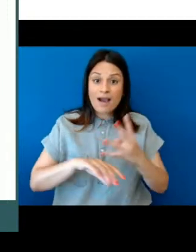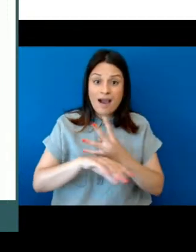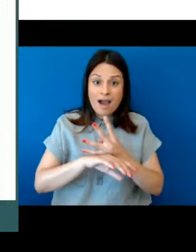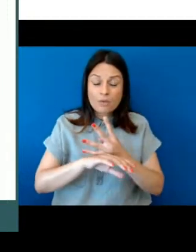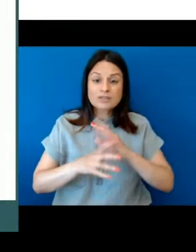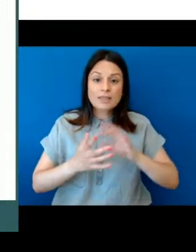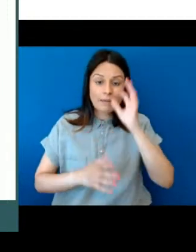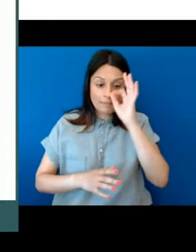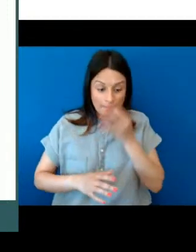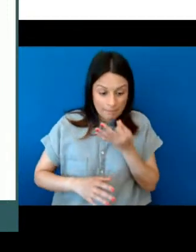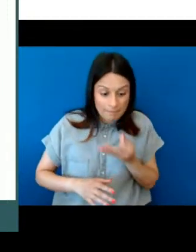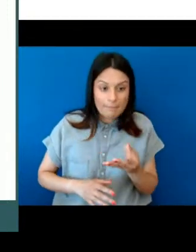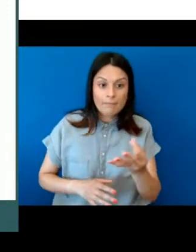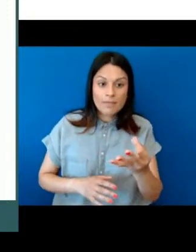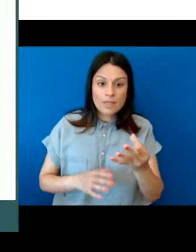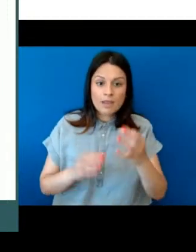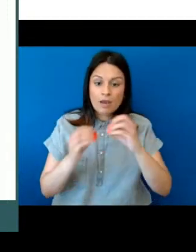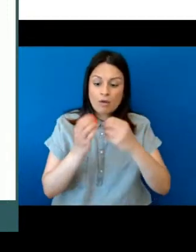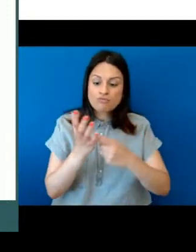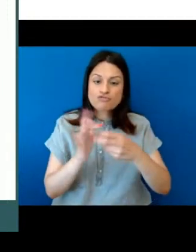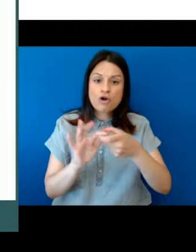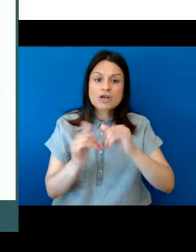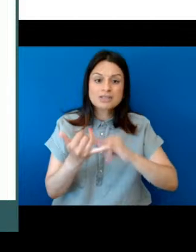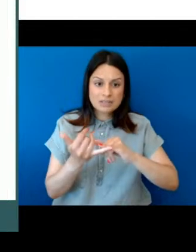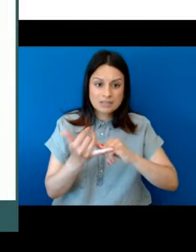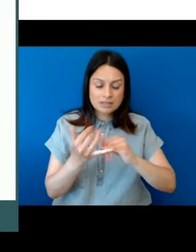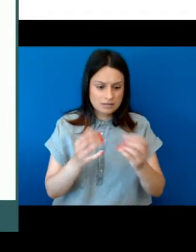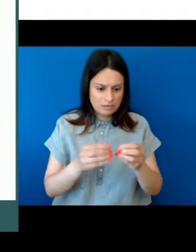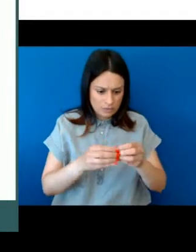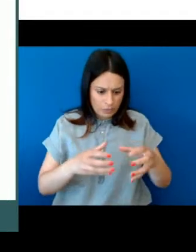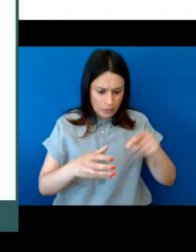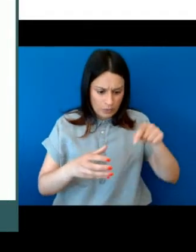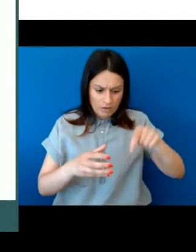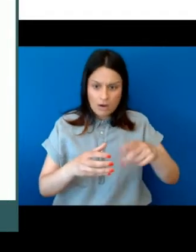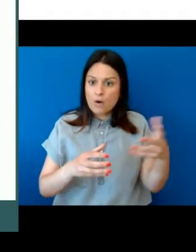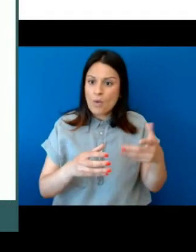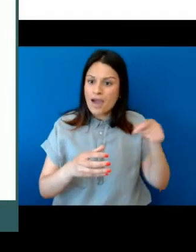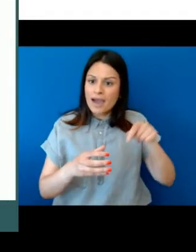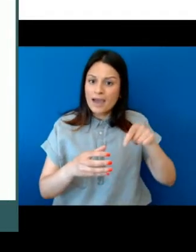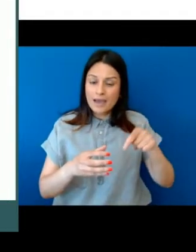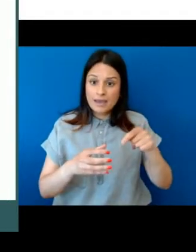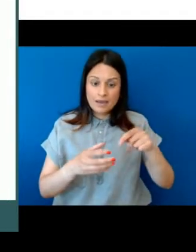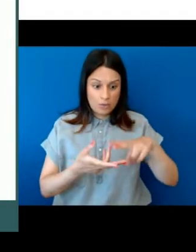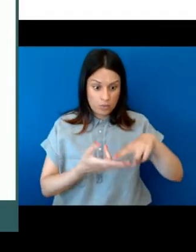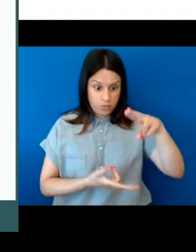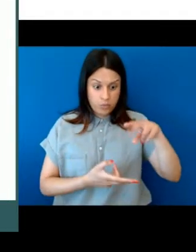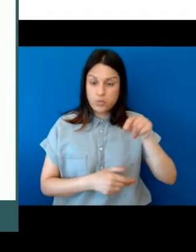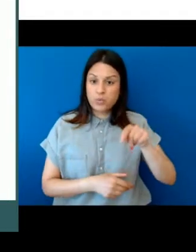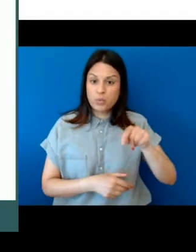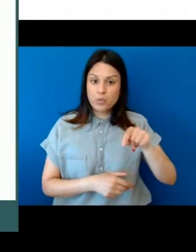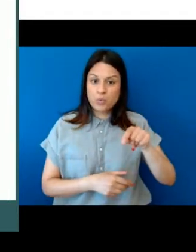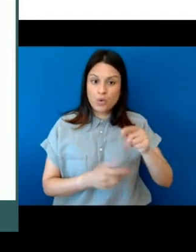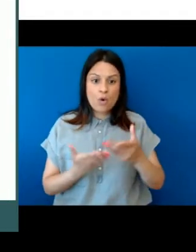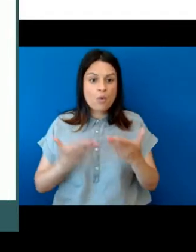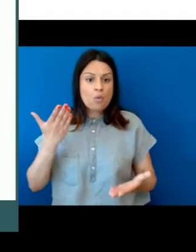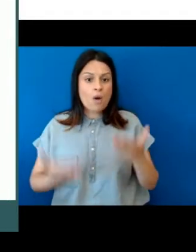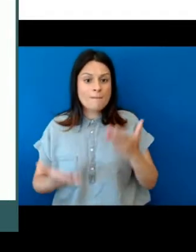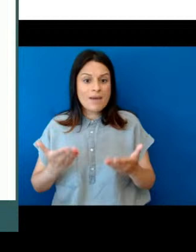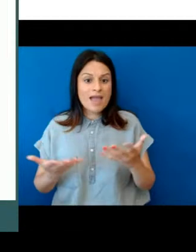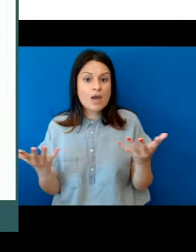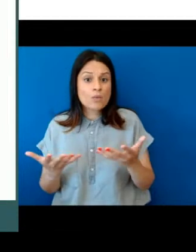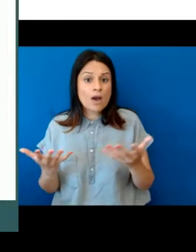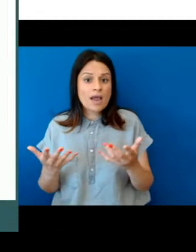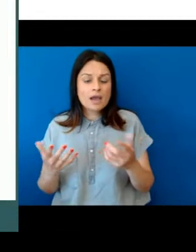small bronchus, the inflammation there increases compared to controls who didn't have